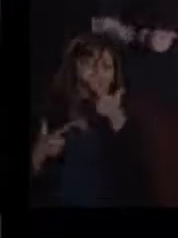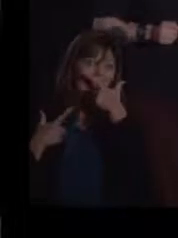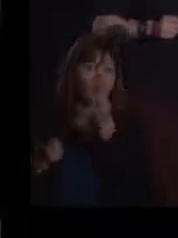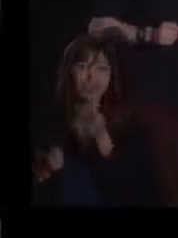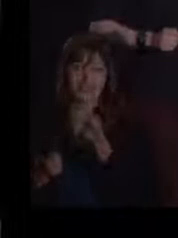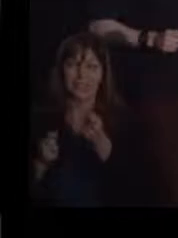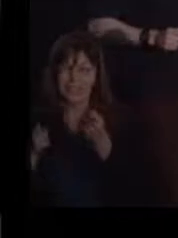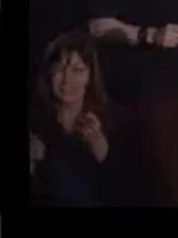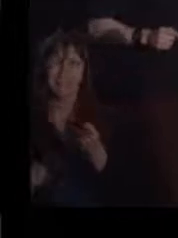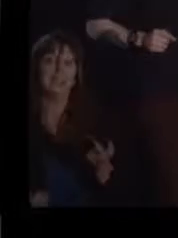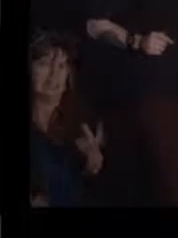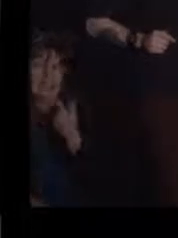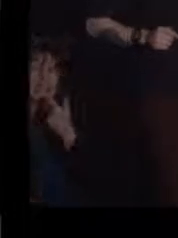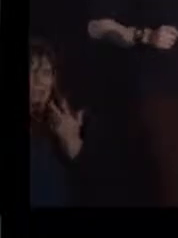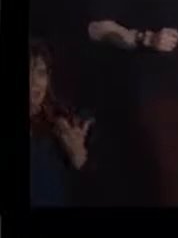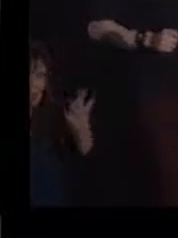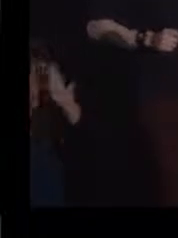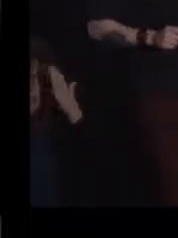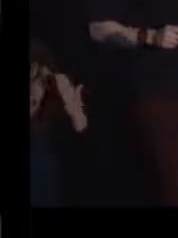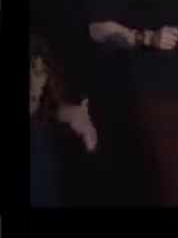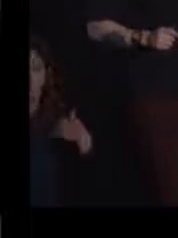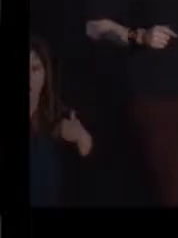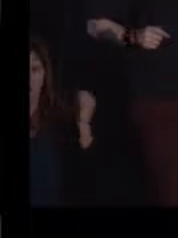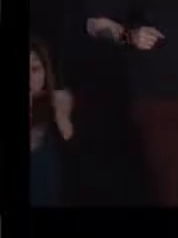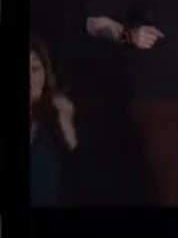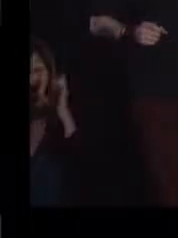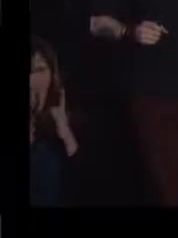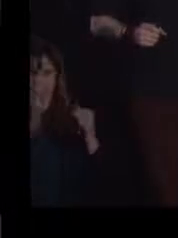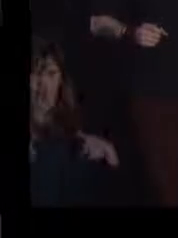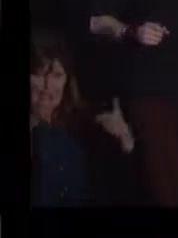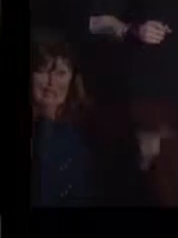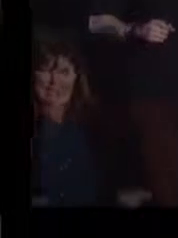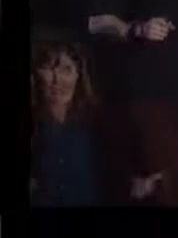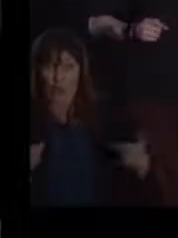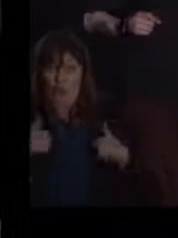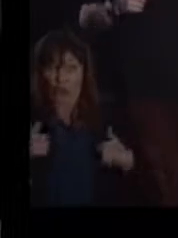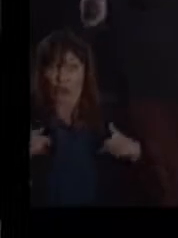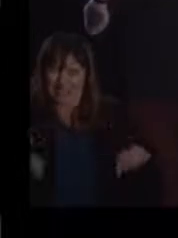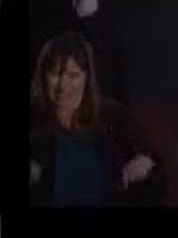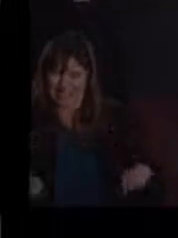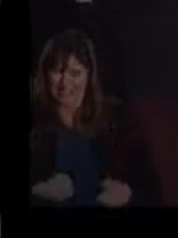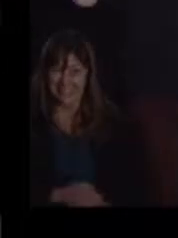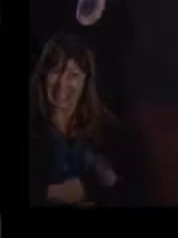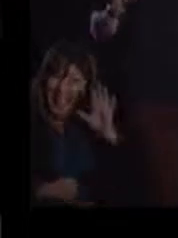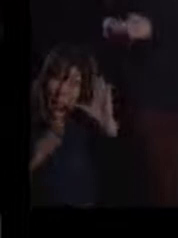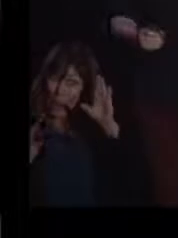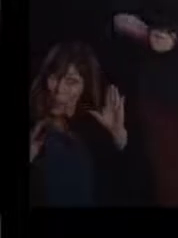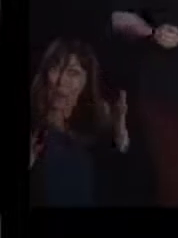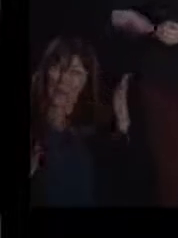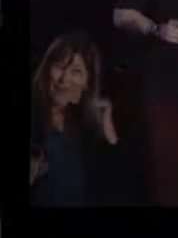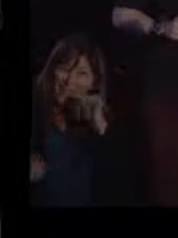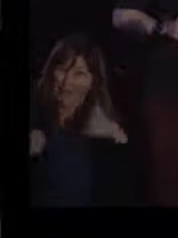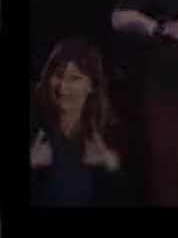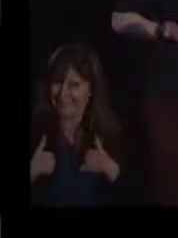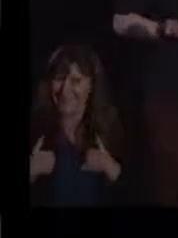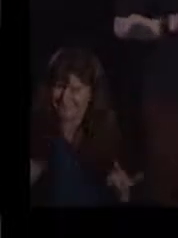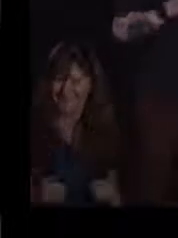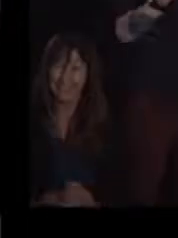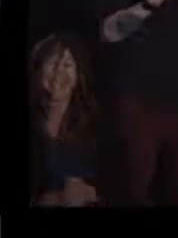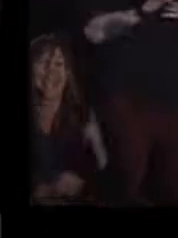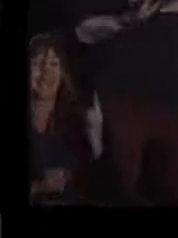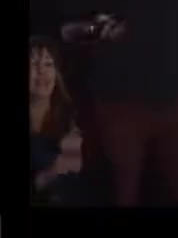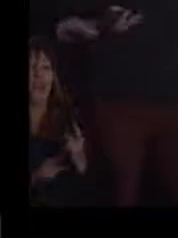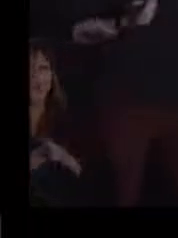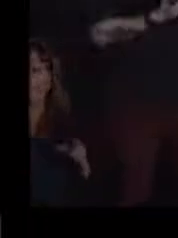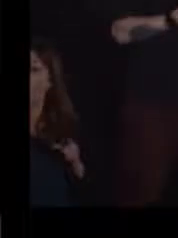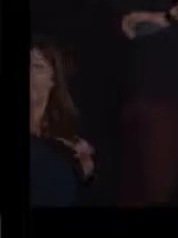posted the advert saying, you do know you've got graphic designer here, like, hello. And